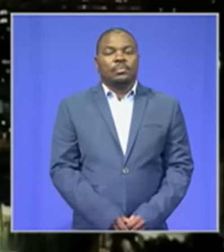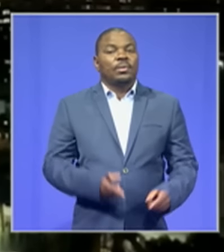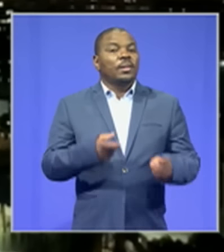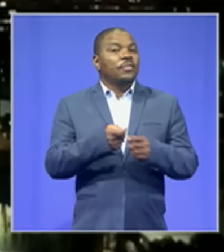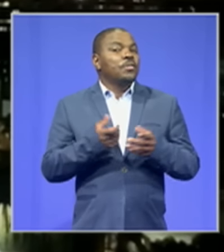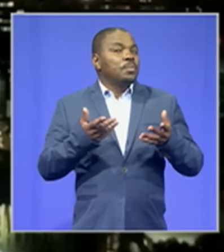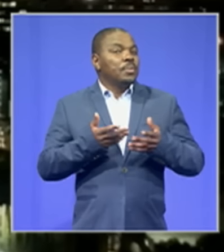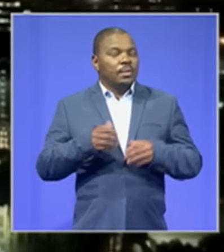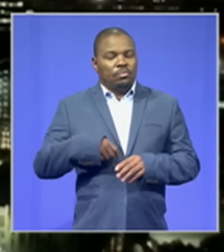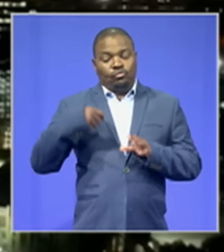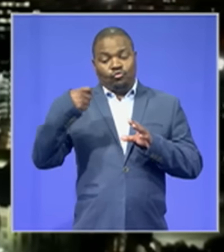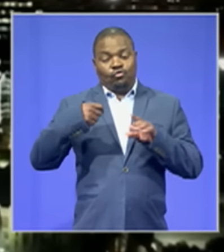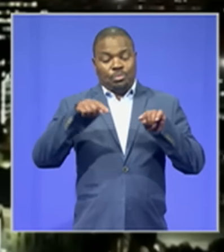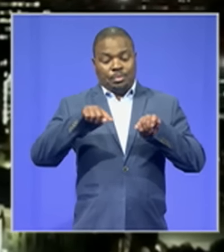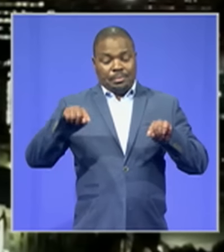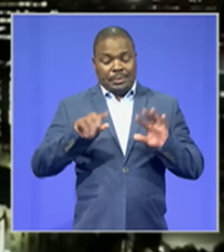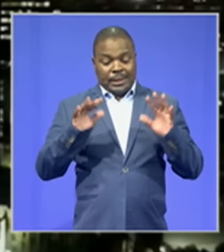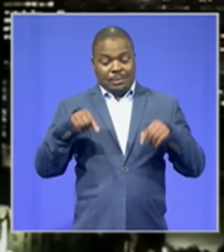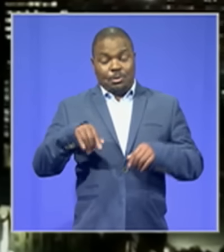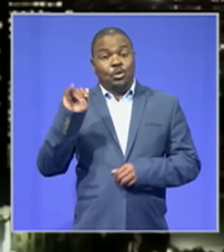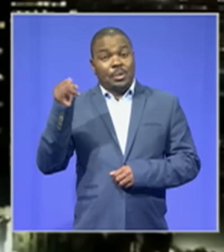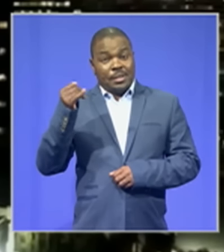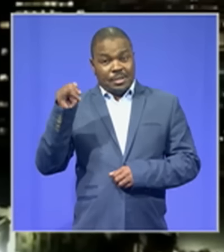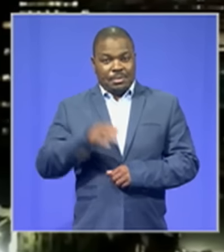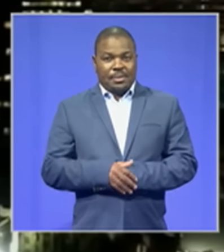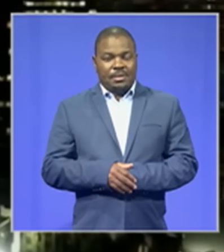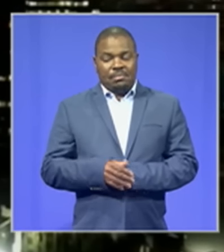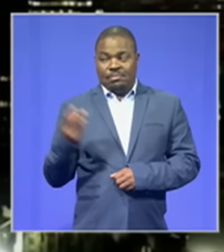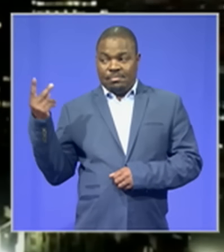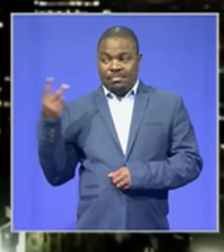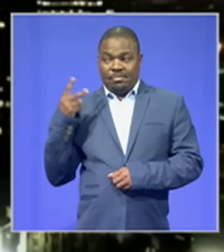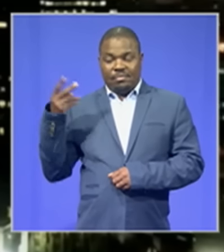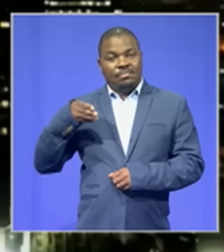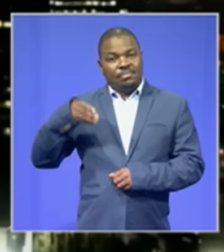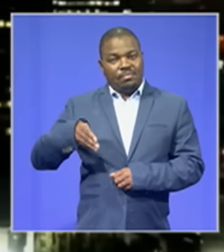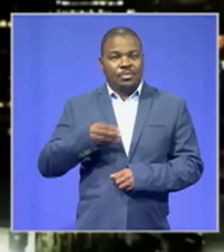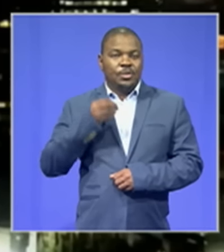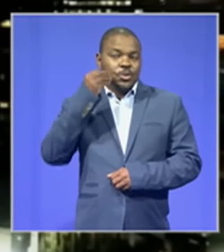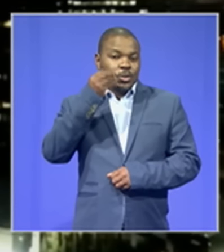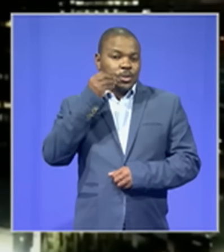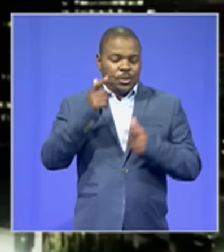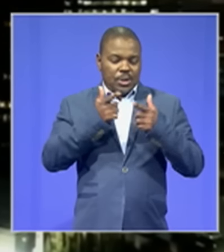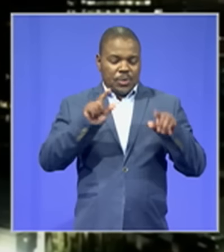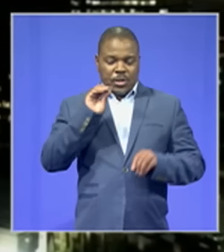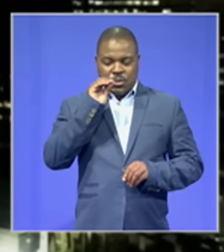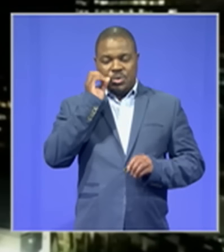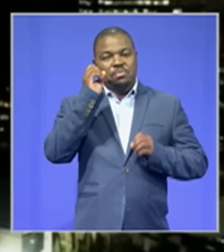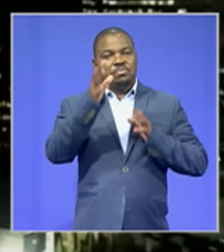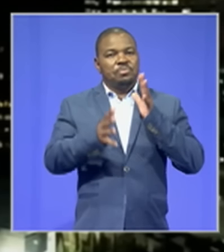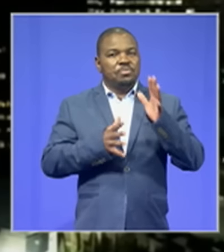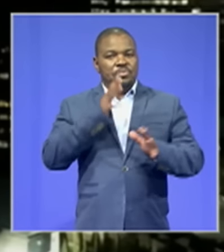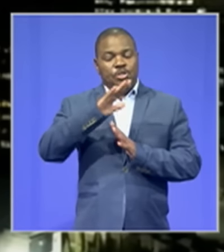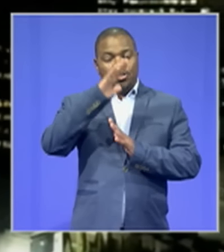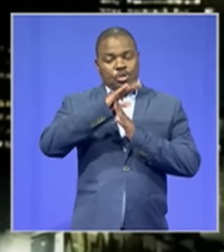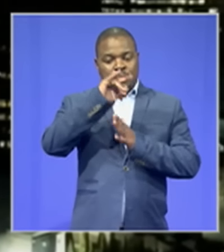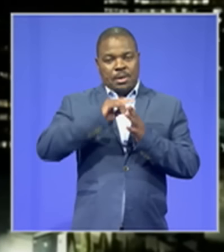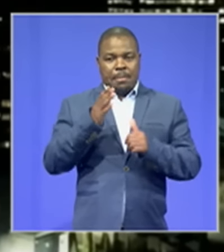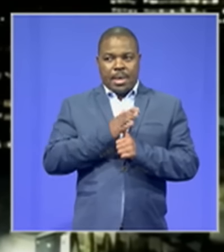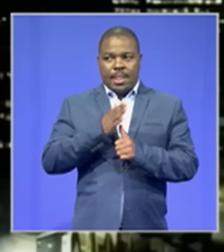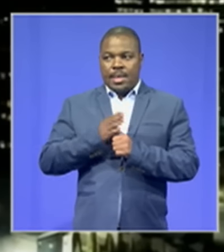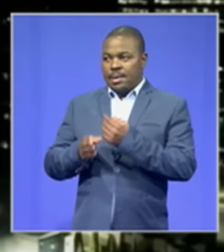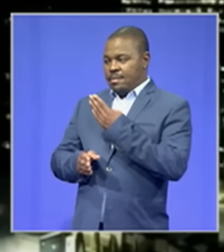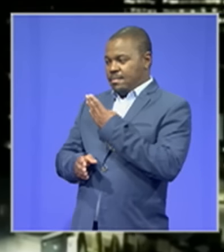Ka kotloloho ho tswa Studio 10 Auckland Park, Johannesburg. Re utlwisitse kgaso ya ditaba ka puo ya Sesotho. Fela pele re kena ho tsona tse